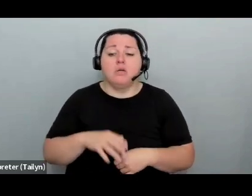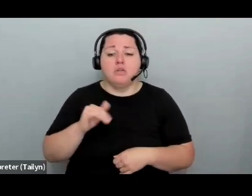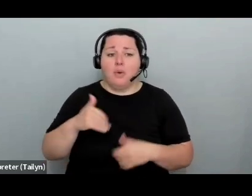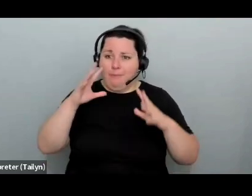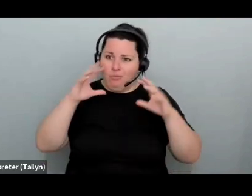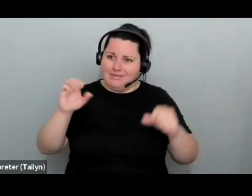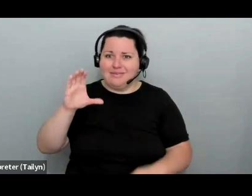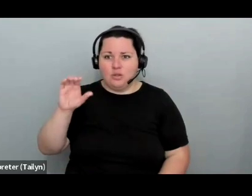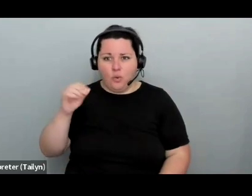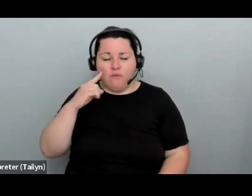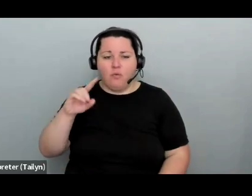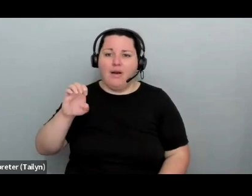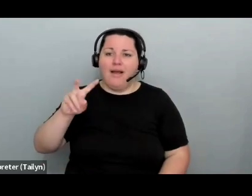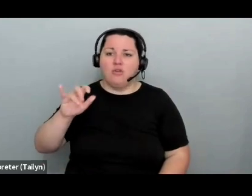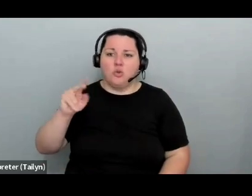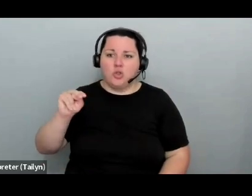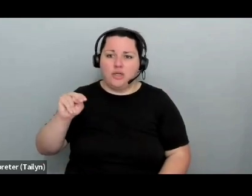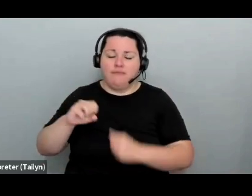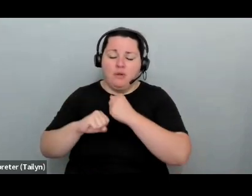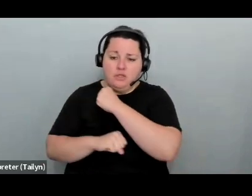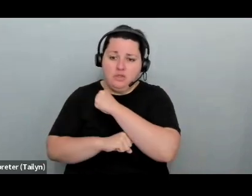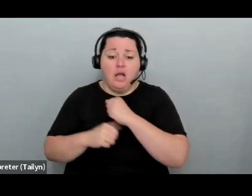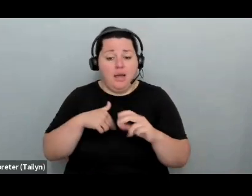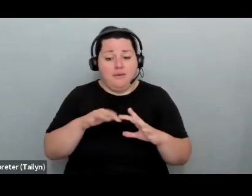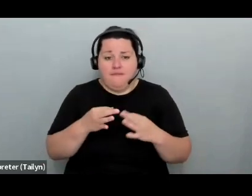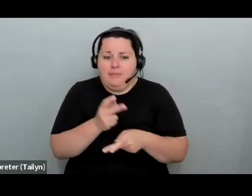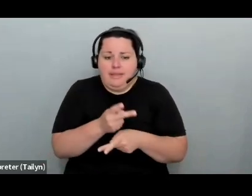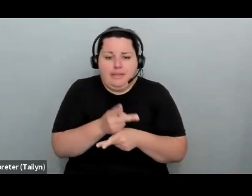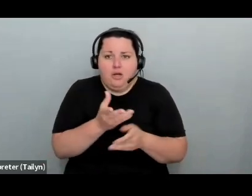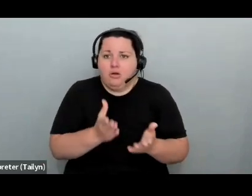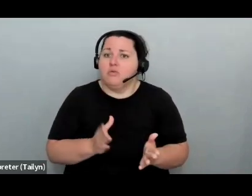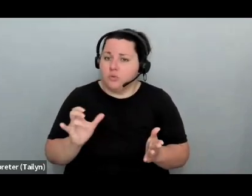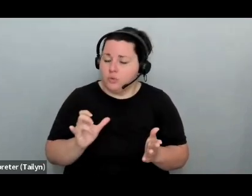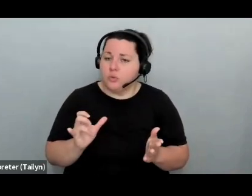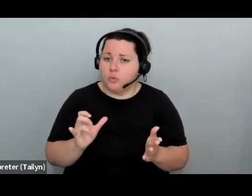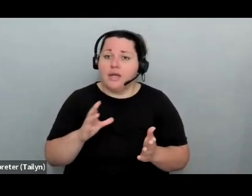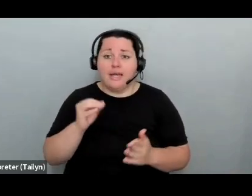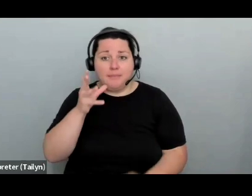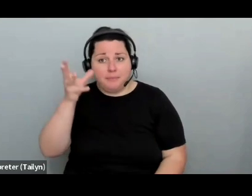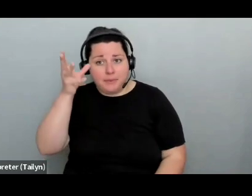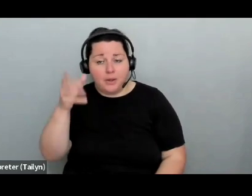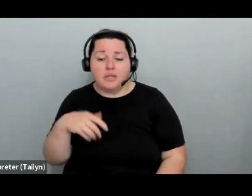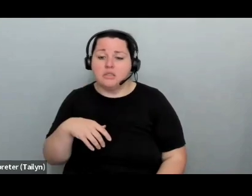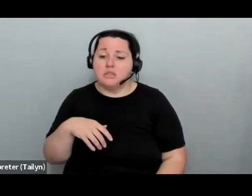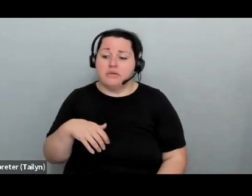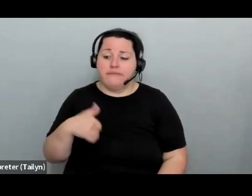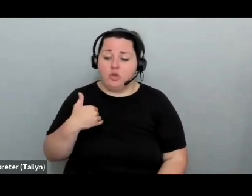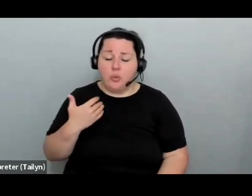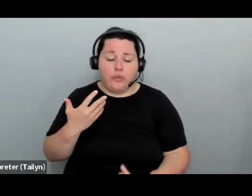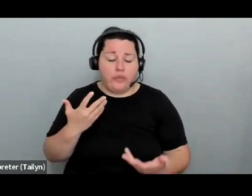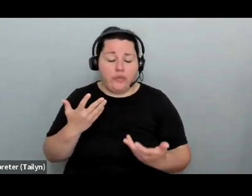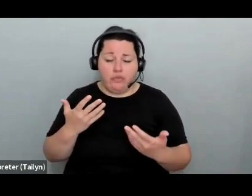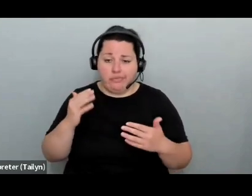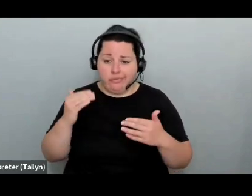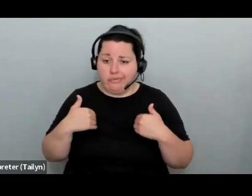Evolution Foundation, but I'm also a caregiver, as well as a parent of youth and young adults, as well as